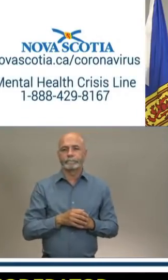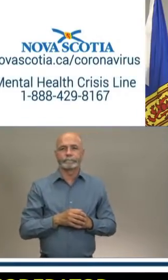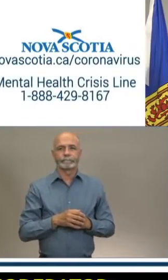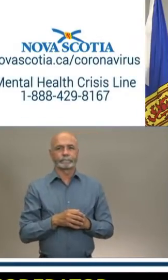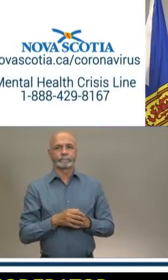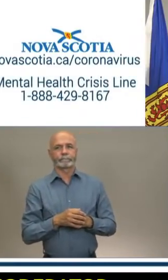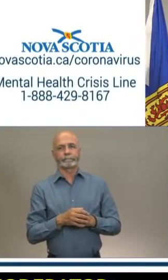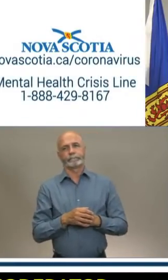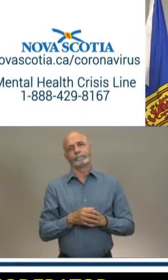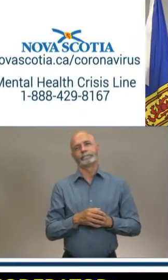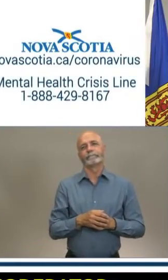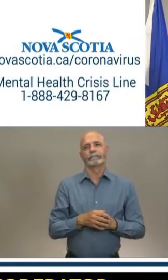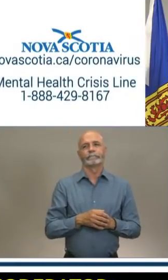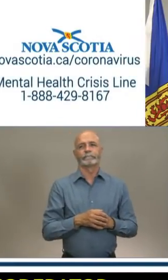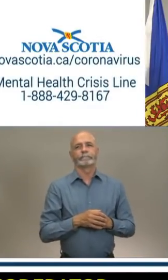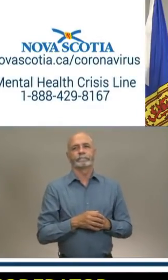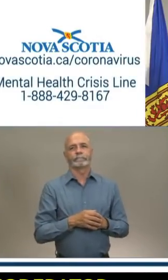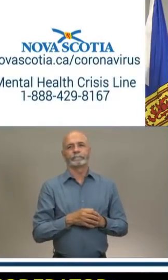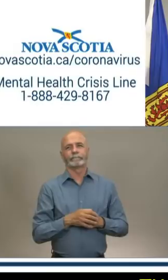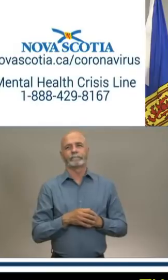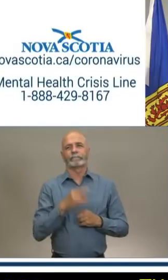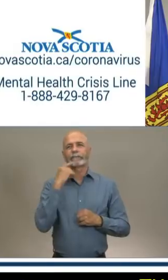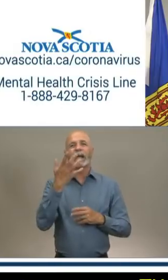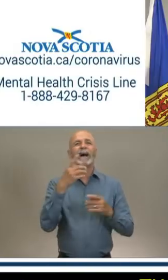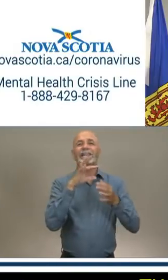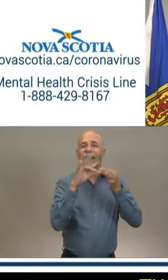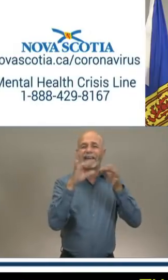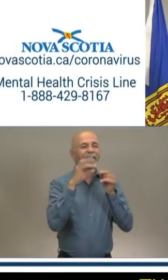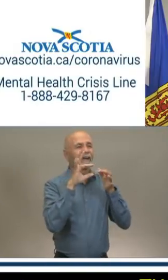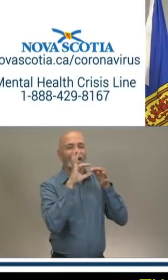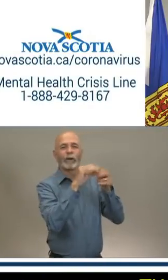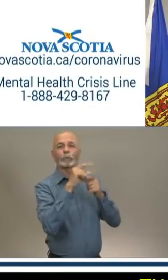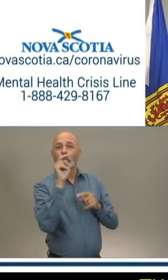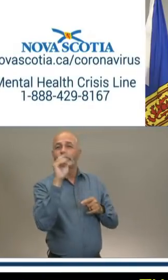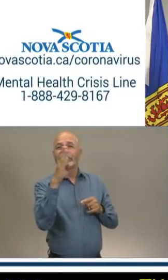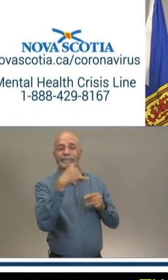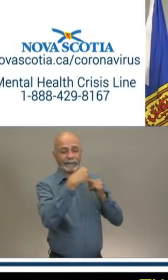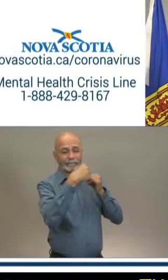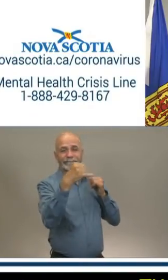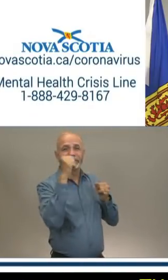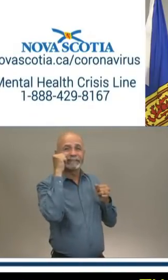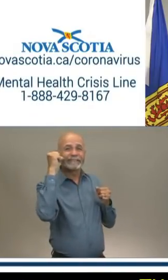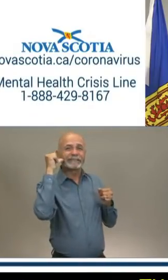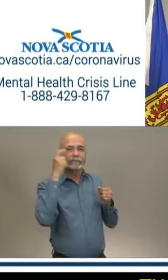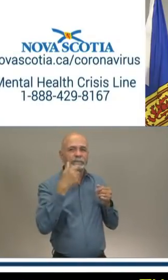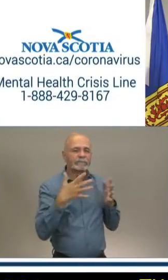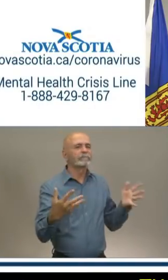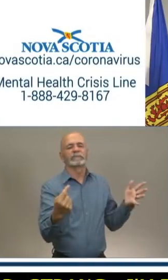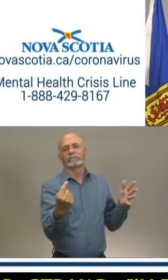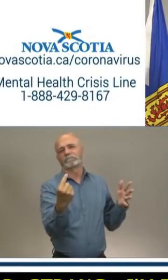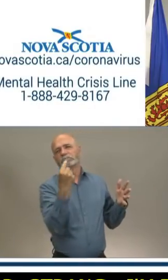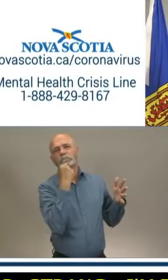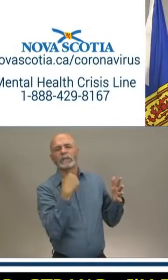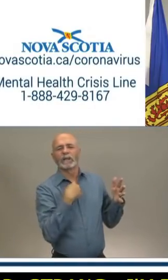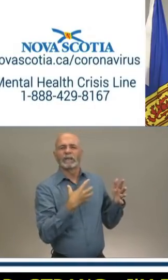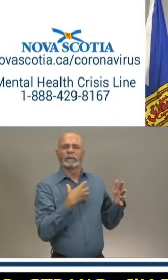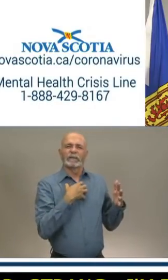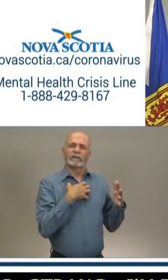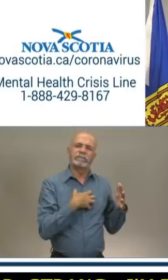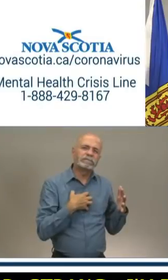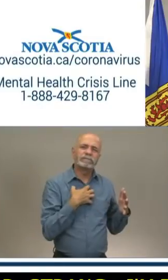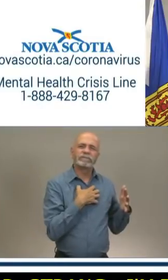very troubled for what's happened in the past 48 hours. Given the fact that the vast majority of Nova Scotians are